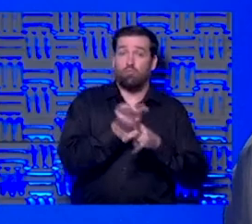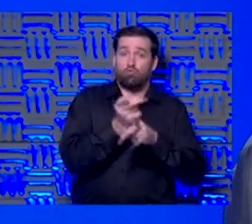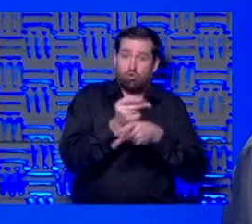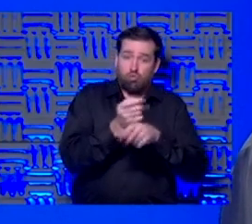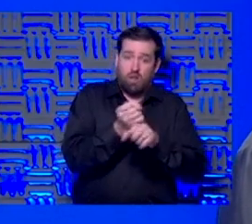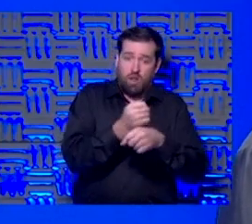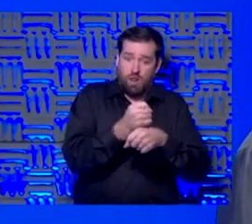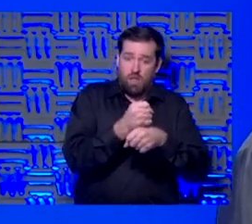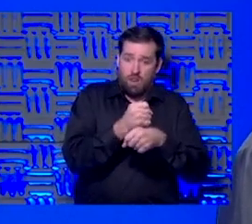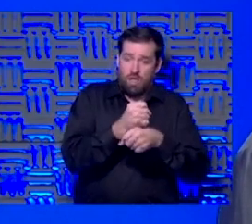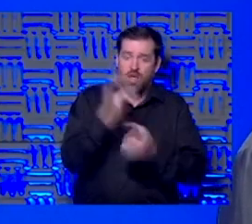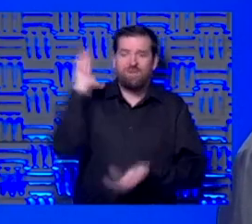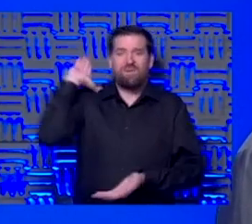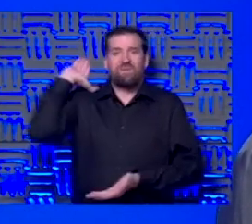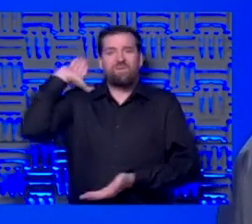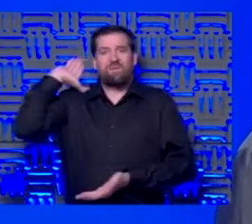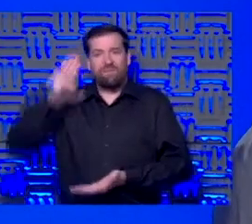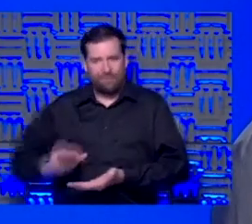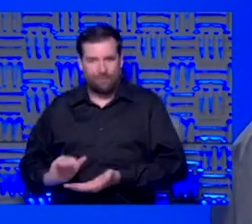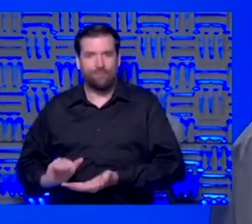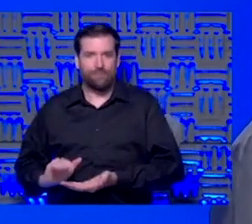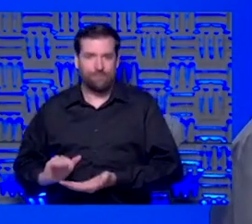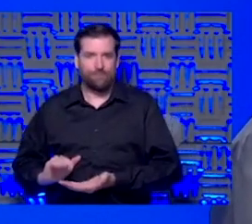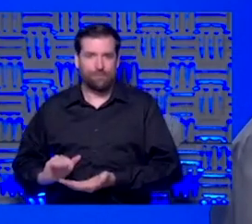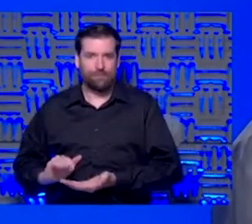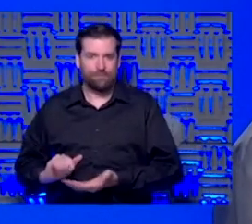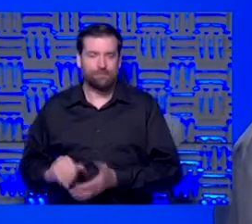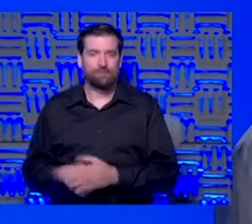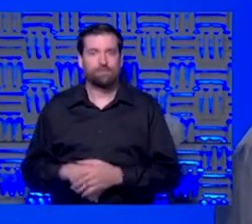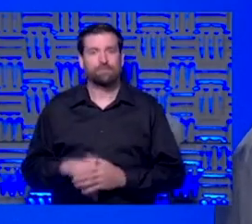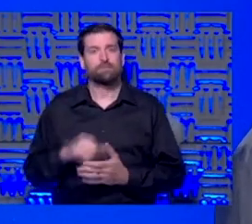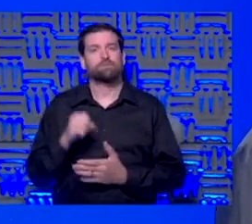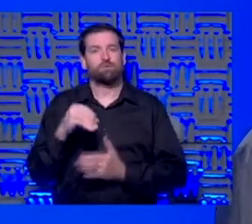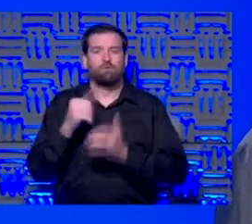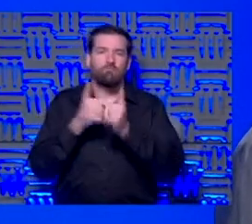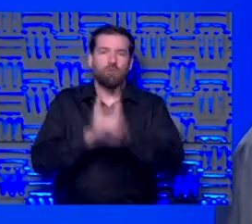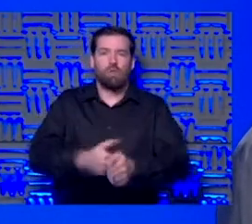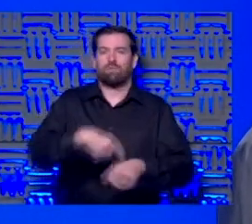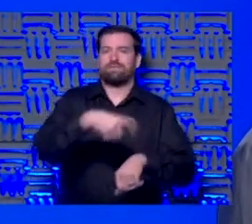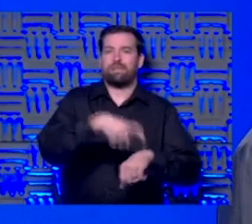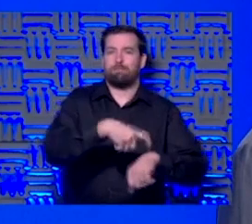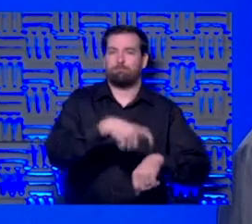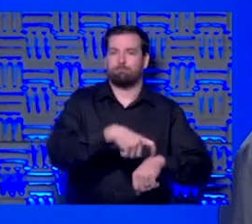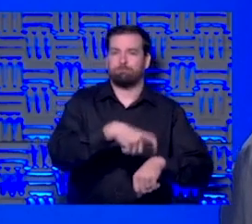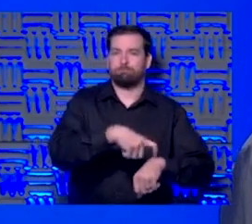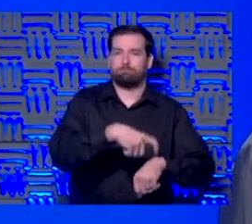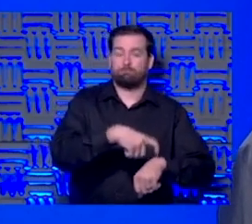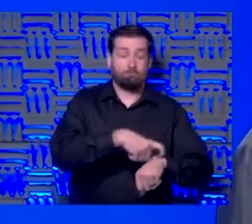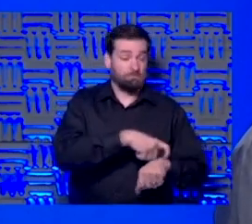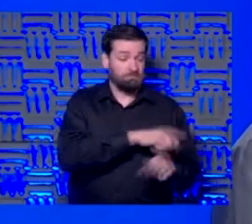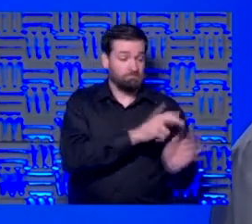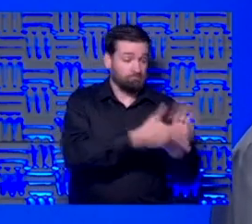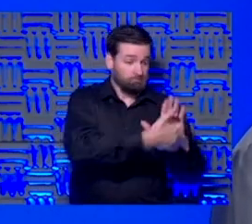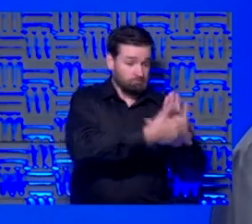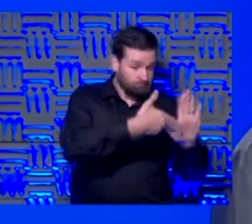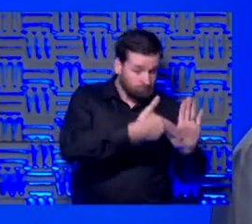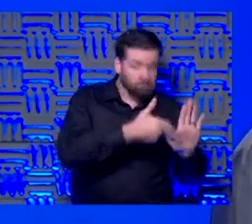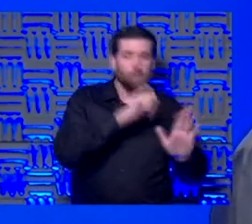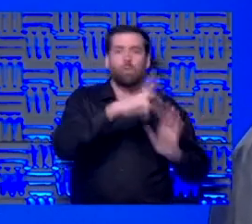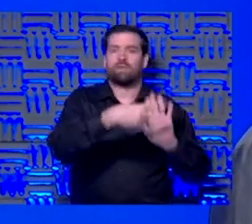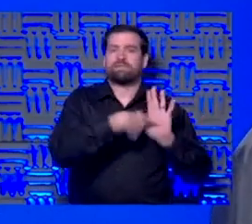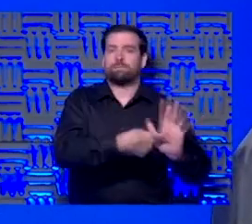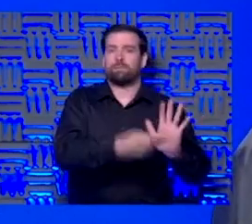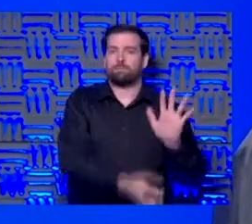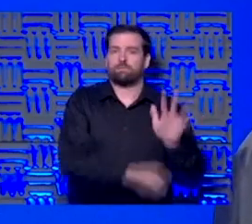less after an initial infection anyway. So basically we're going on the time basis, time from diagnosis or time from